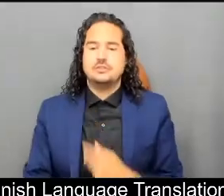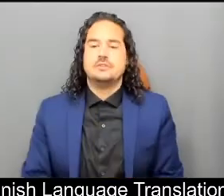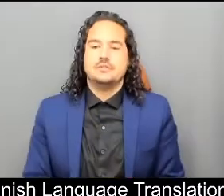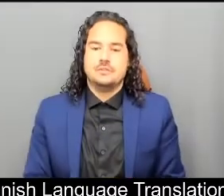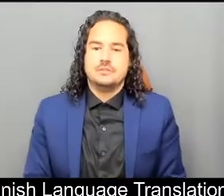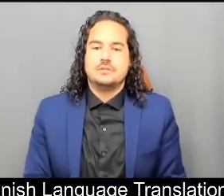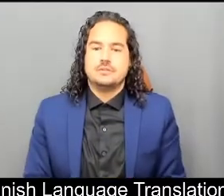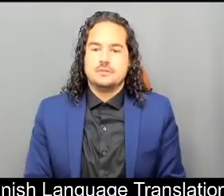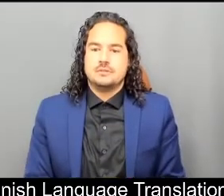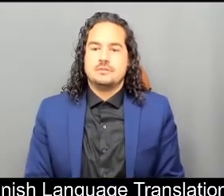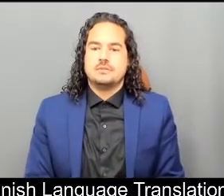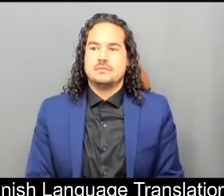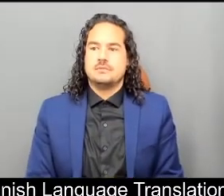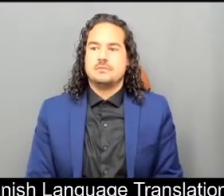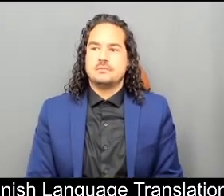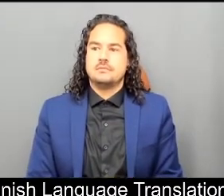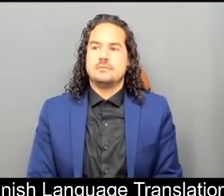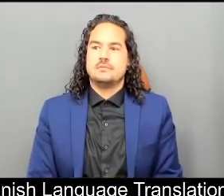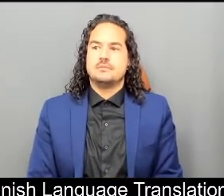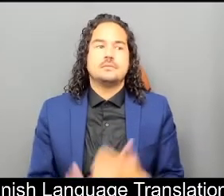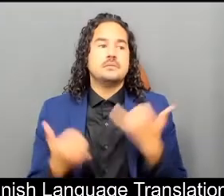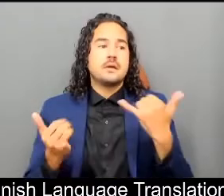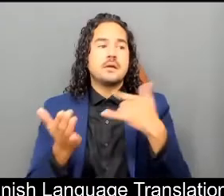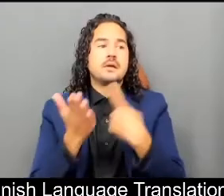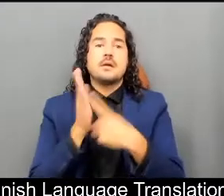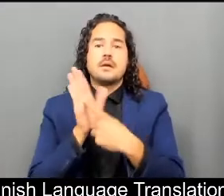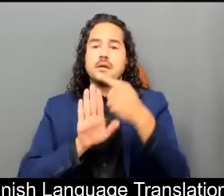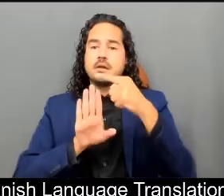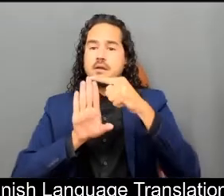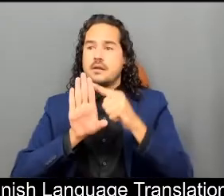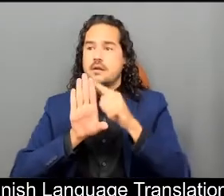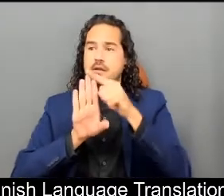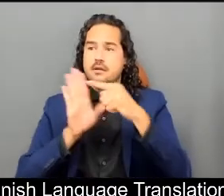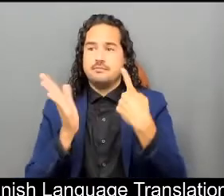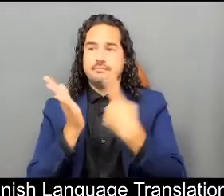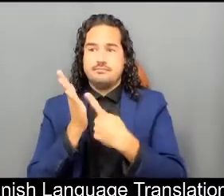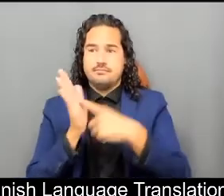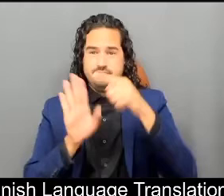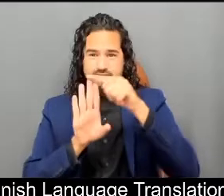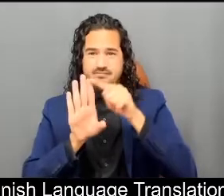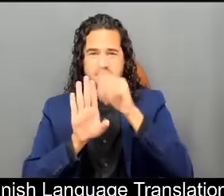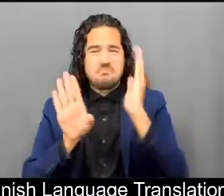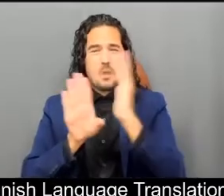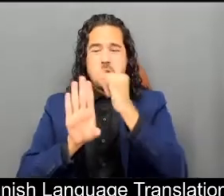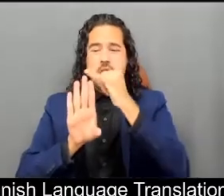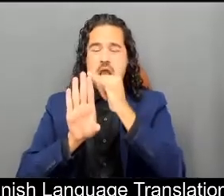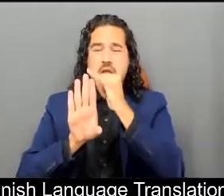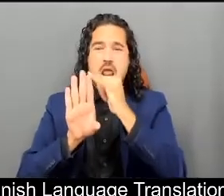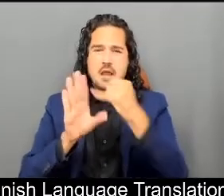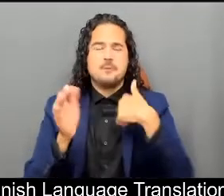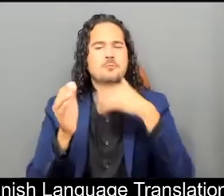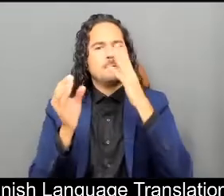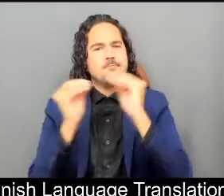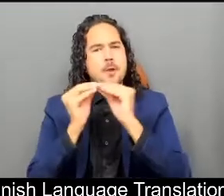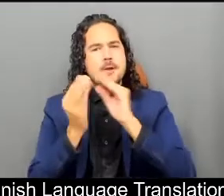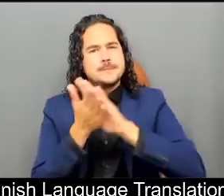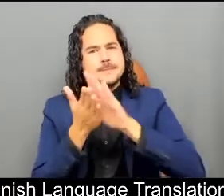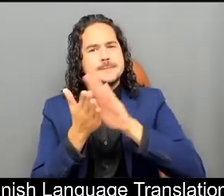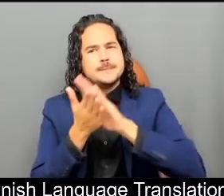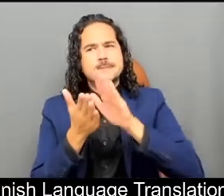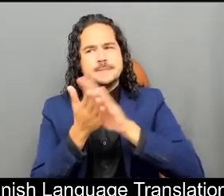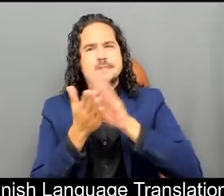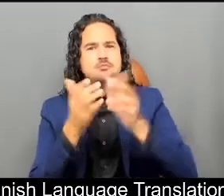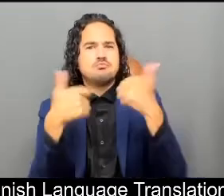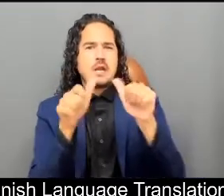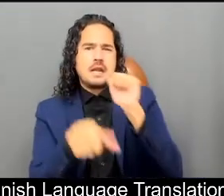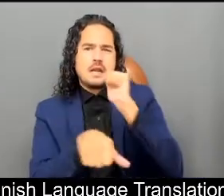mop-up, we'll only be mopping up a fairly small portion around the edge just to make sure it stays in the overall footprint of the red that you